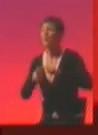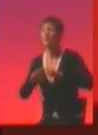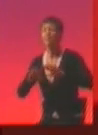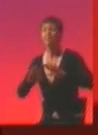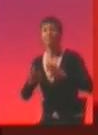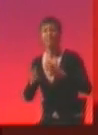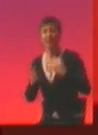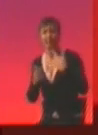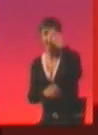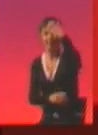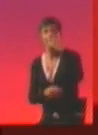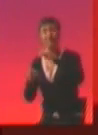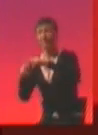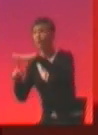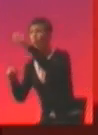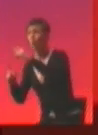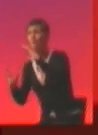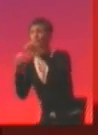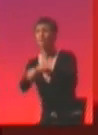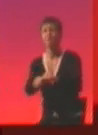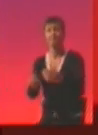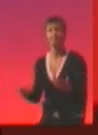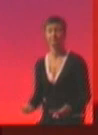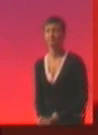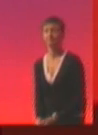a Tory government.